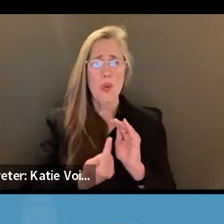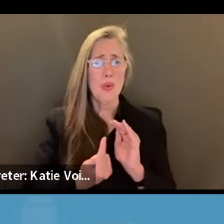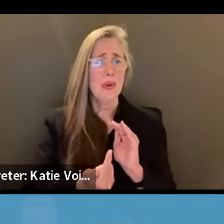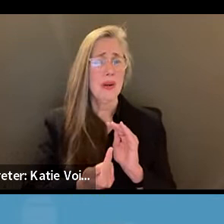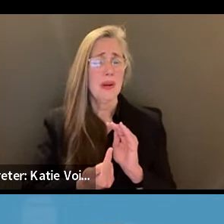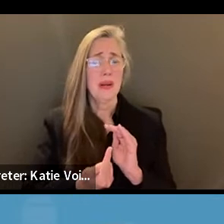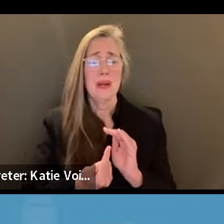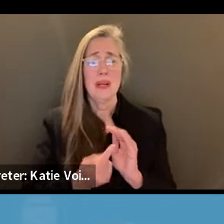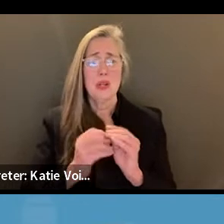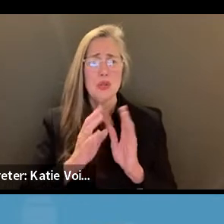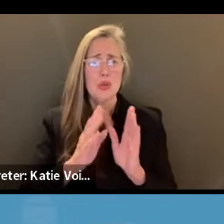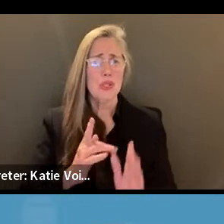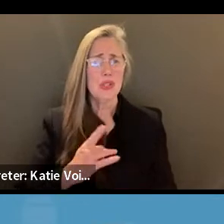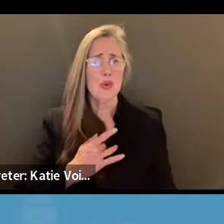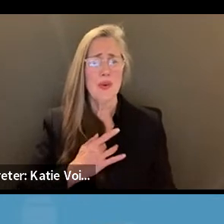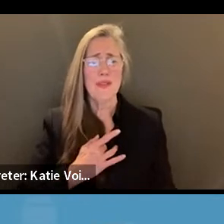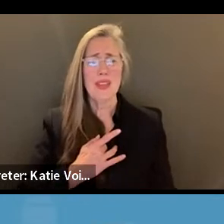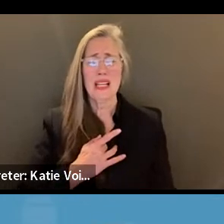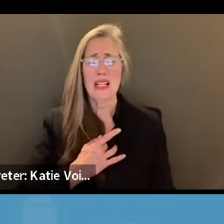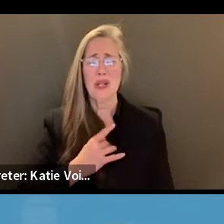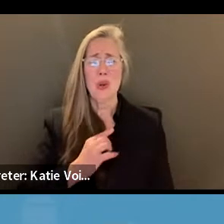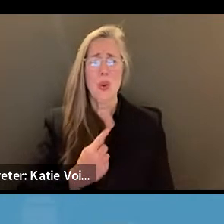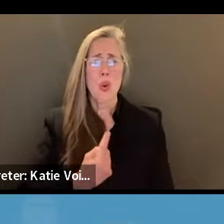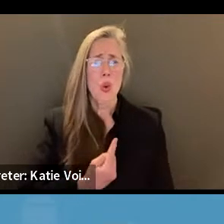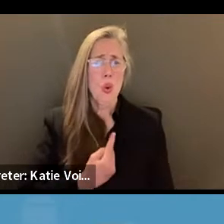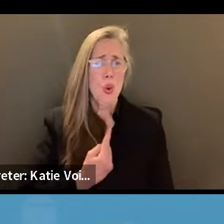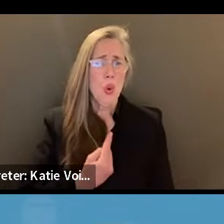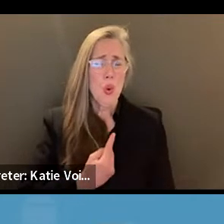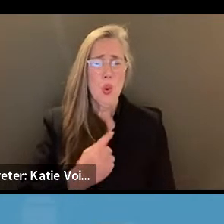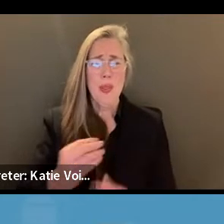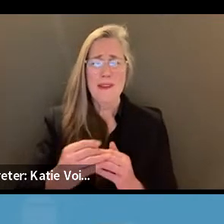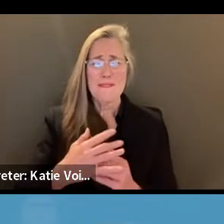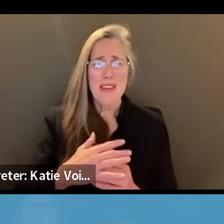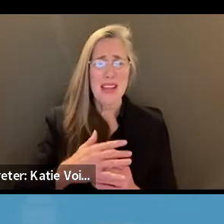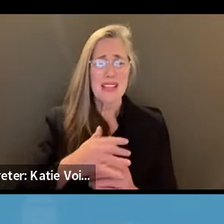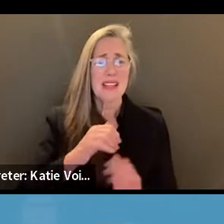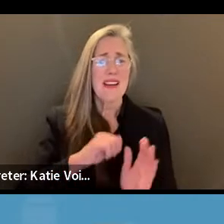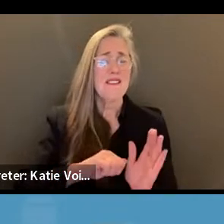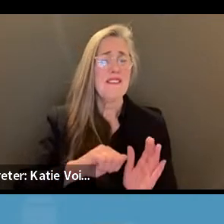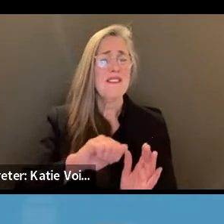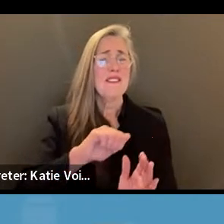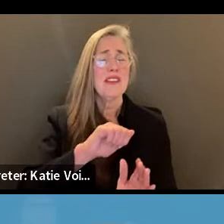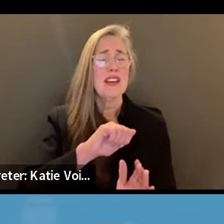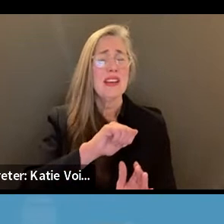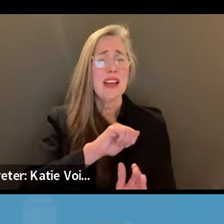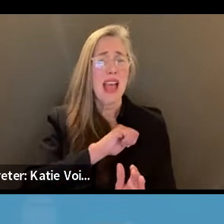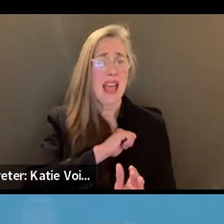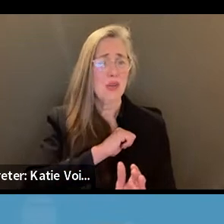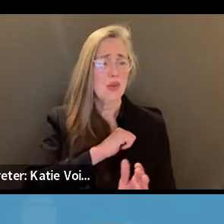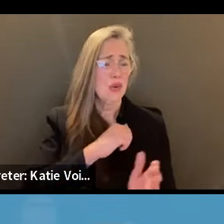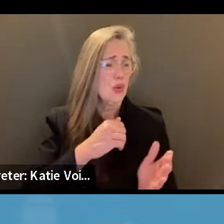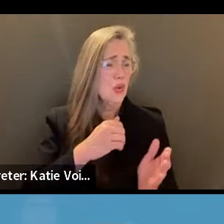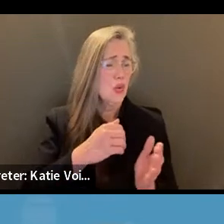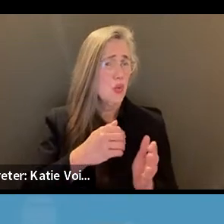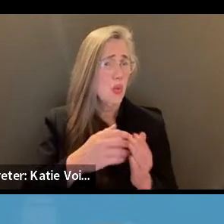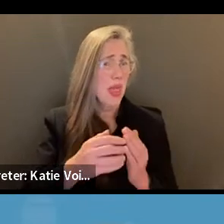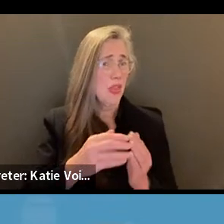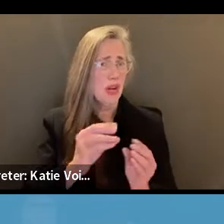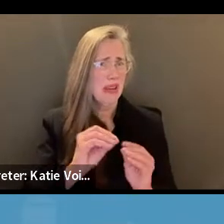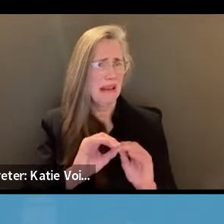feeling the effect of attitudes, whether they're spoken or not, the